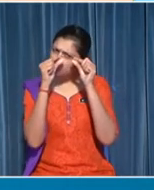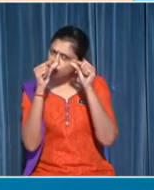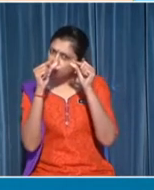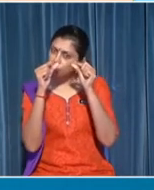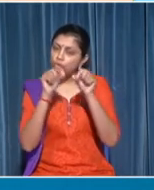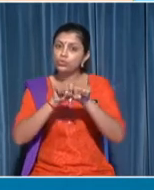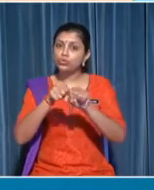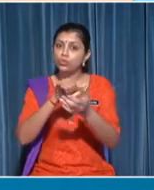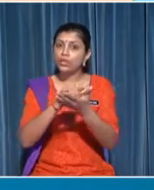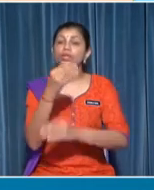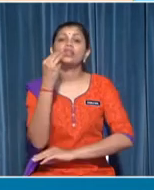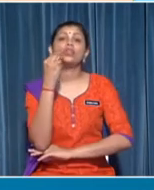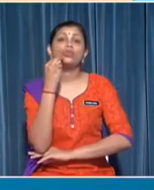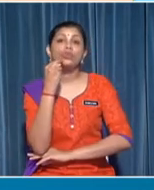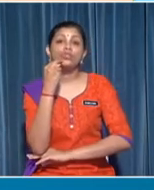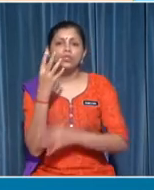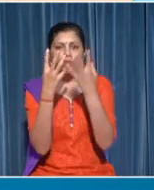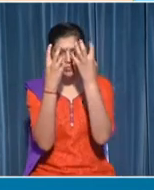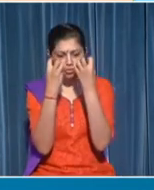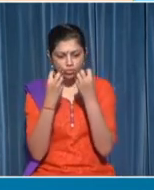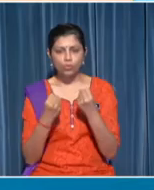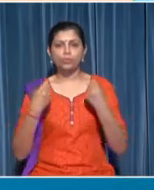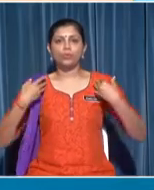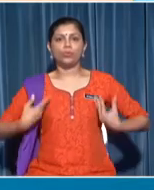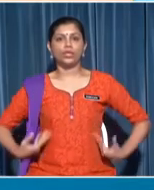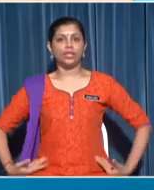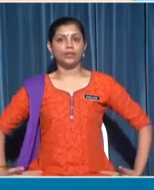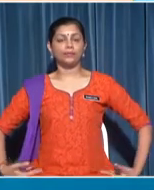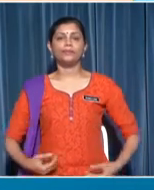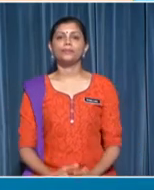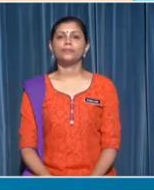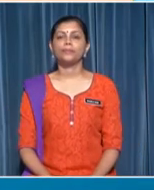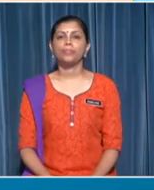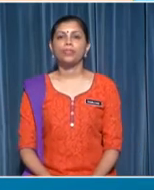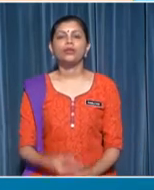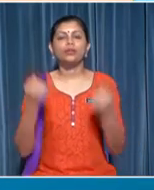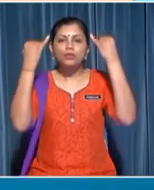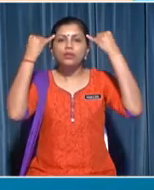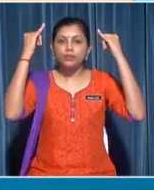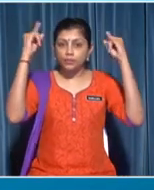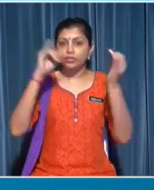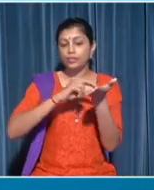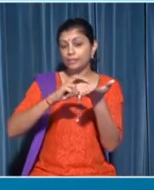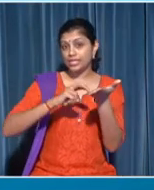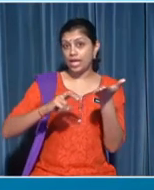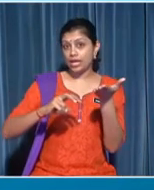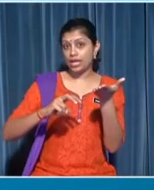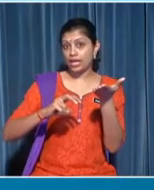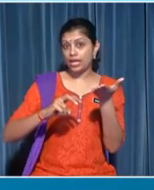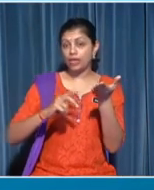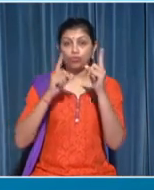be absorbed by our body. Imagine a piece of pizza, for example.